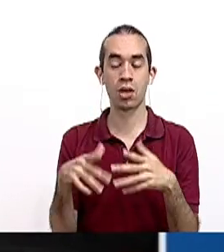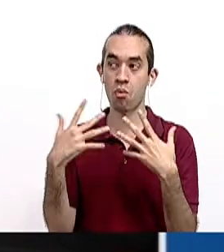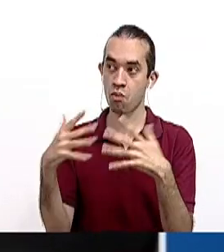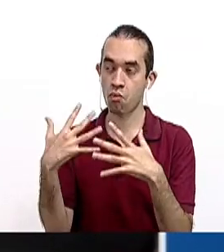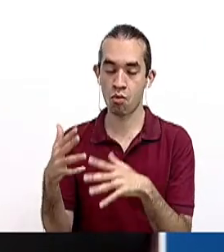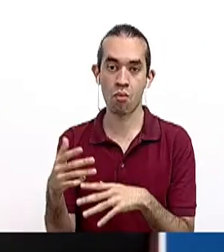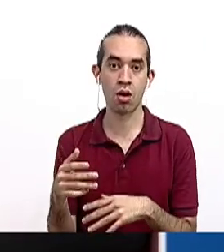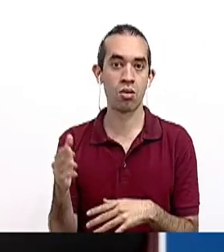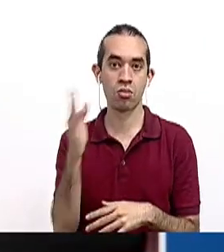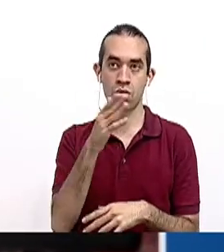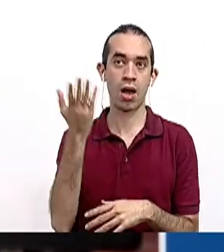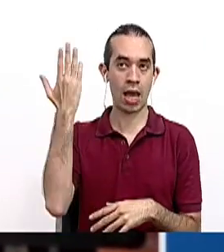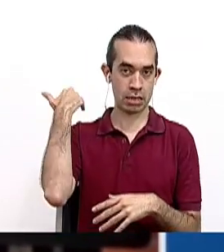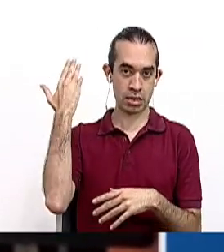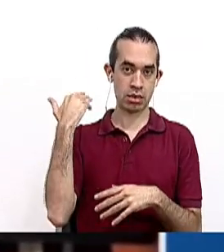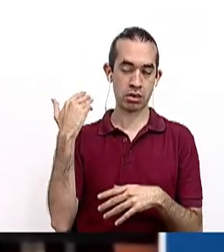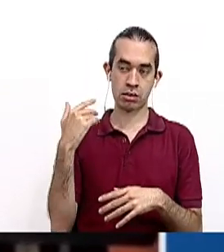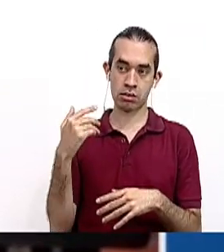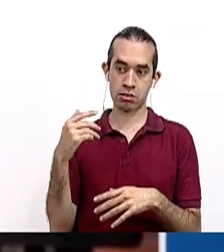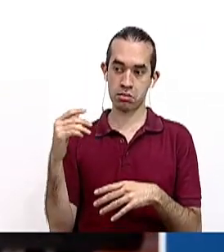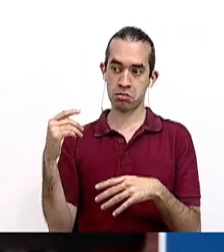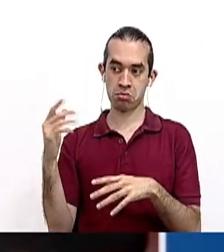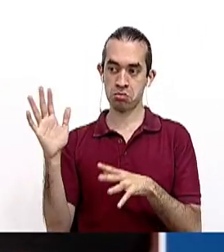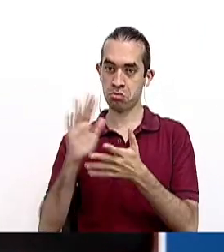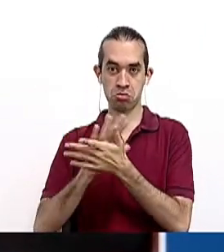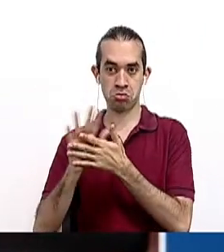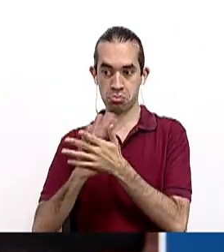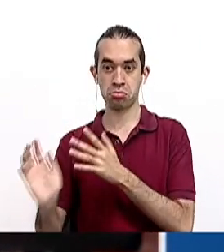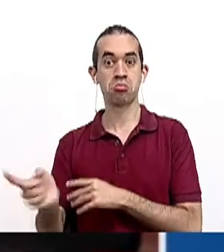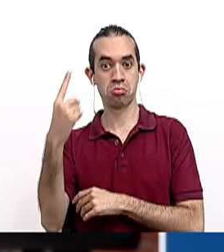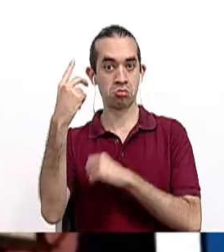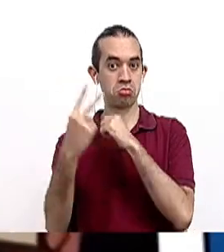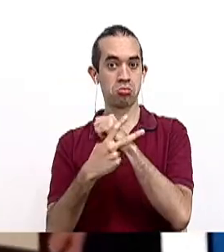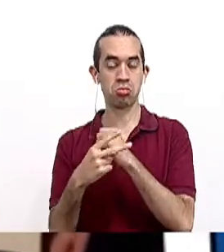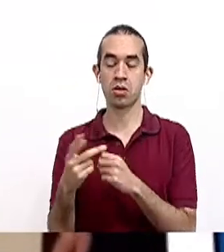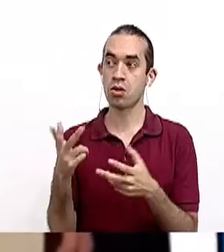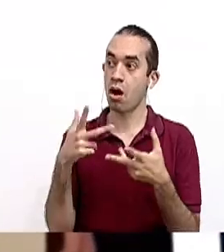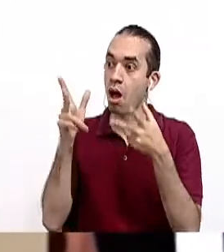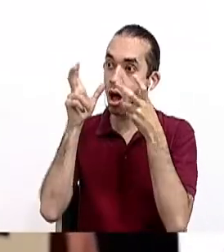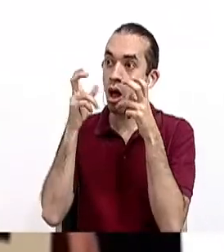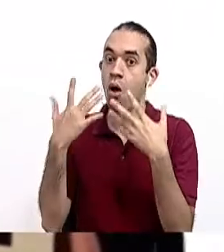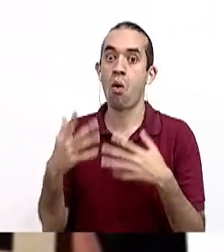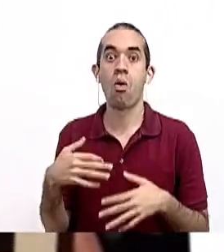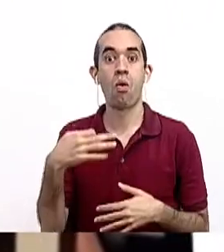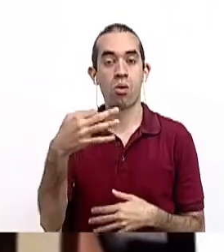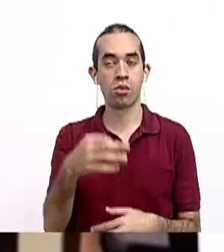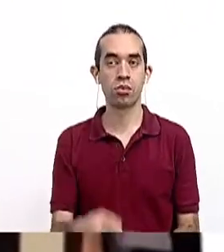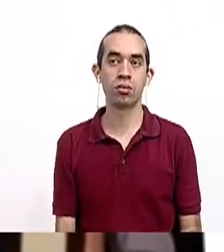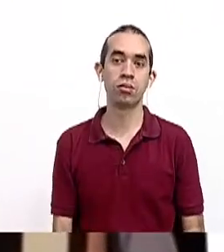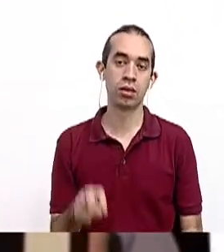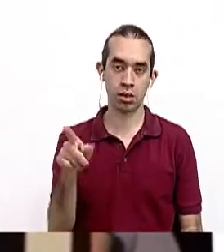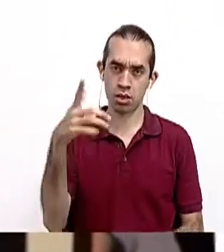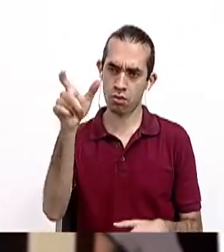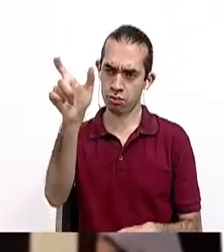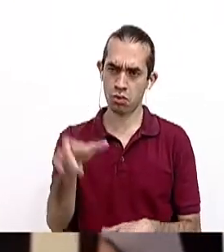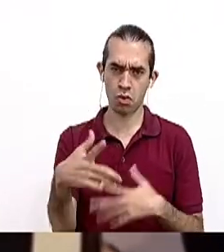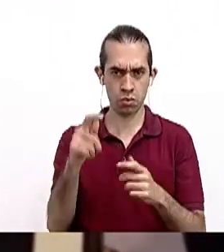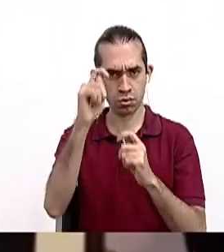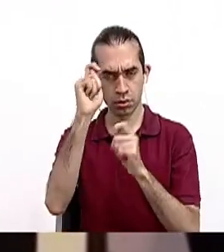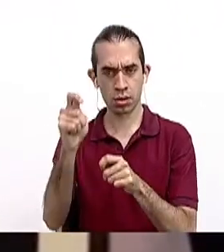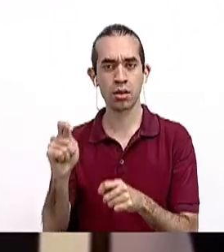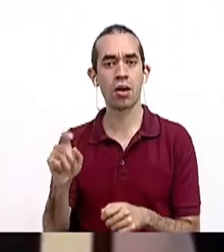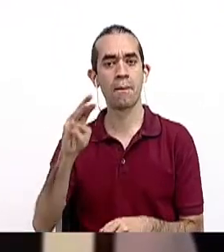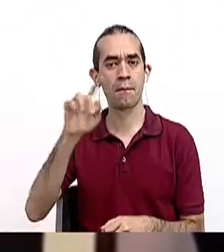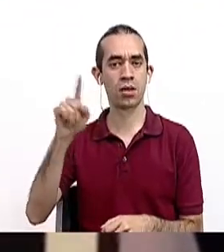done before, and they inspire me so much every day. She too is a source of inspiration. In March, she was among